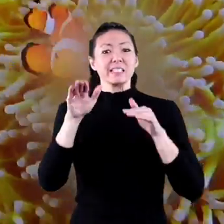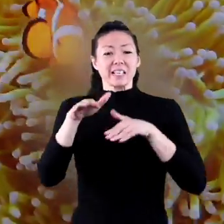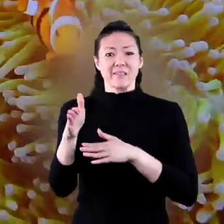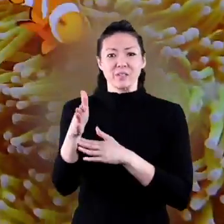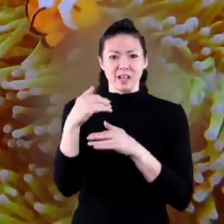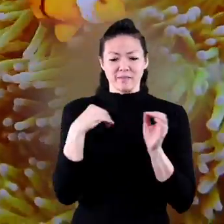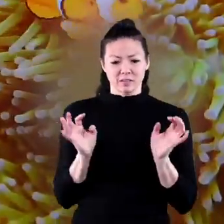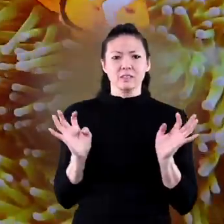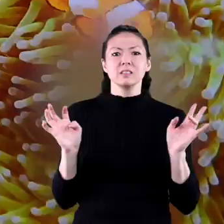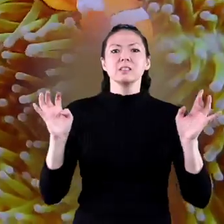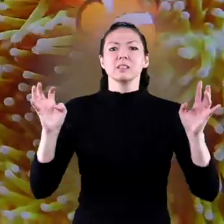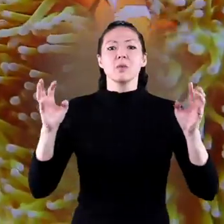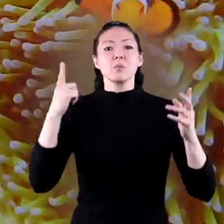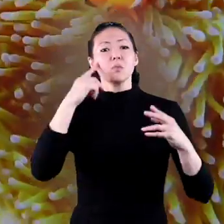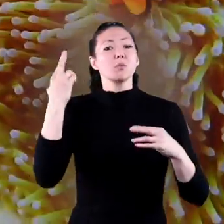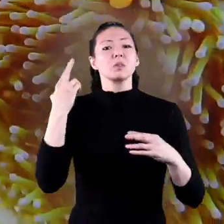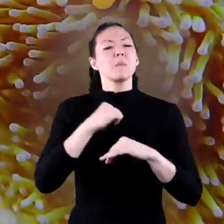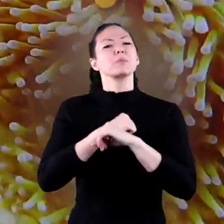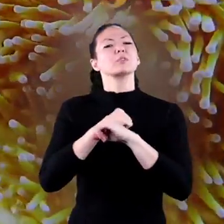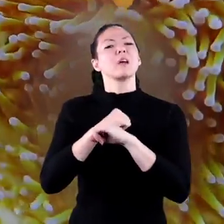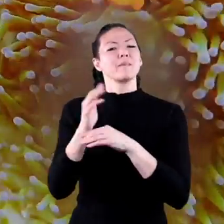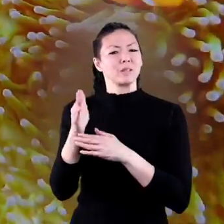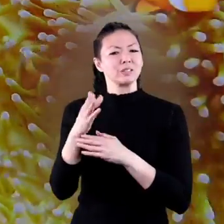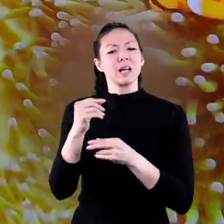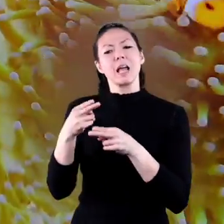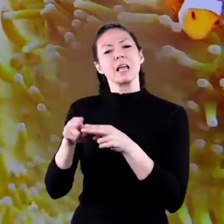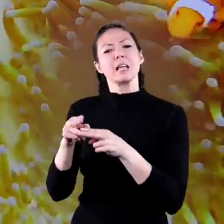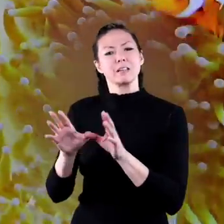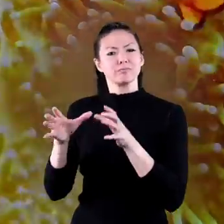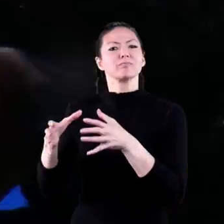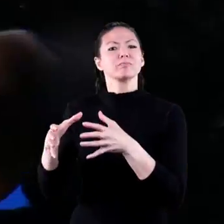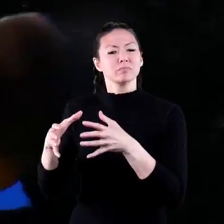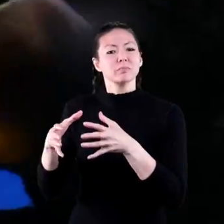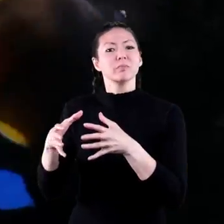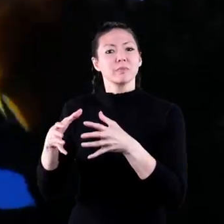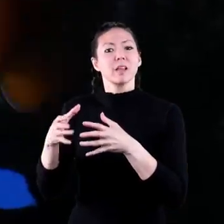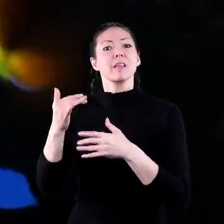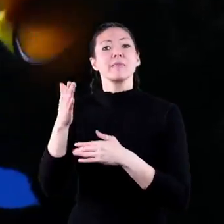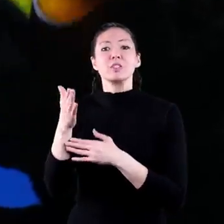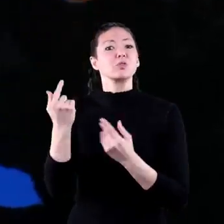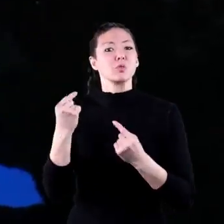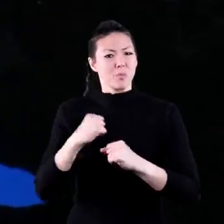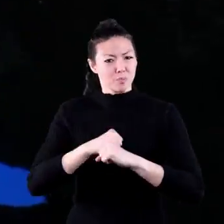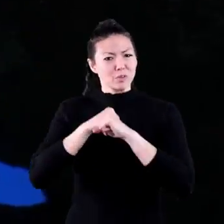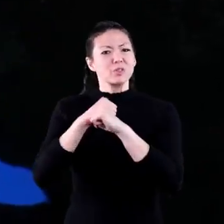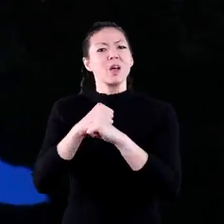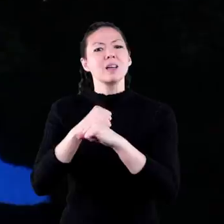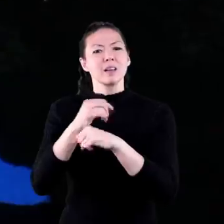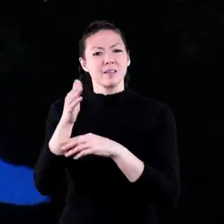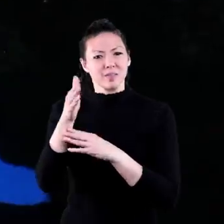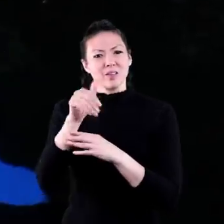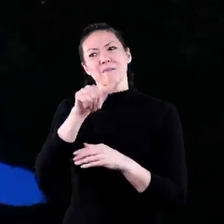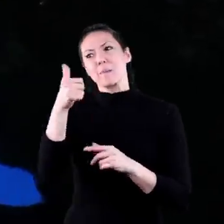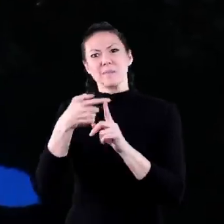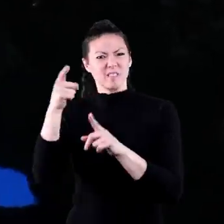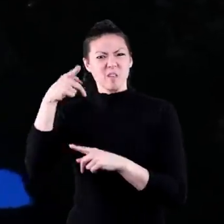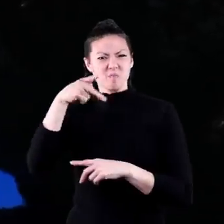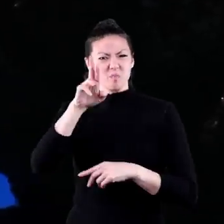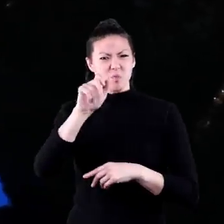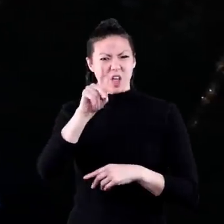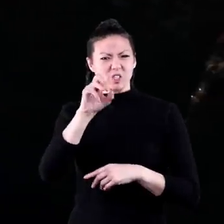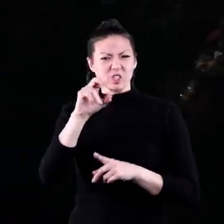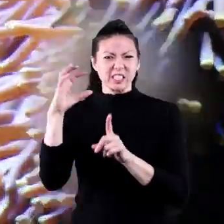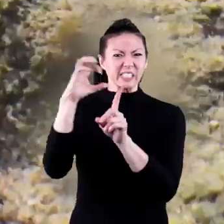anemone's tentacles provide protection for the fish and its eggs. In return, the fish protects the anemone from